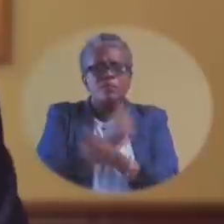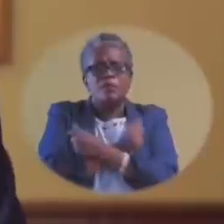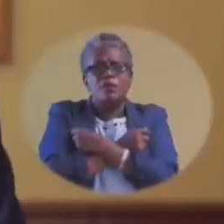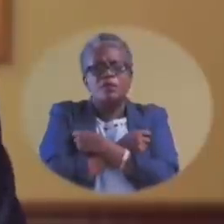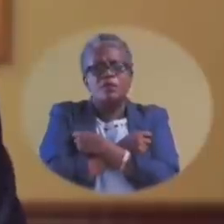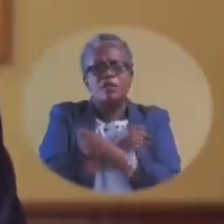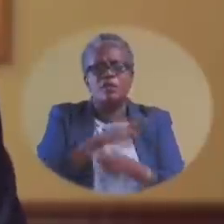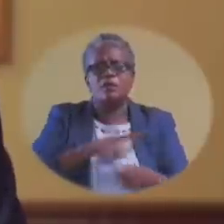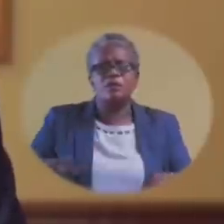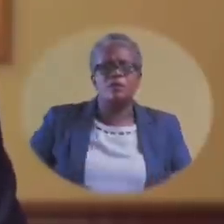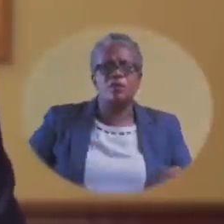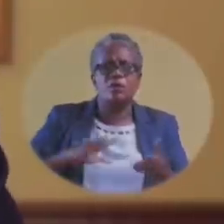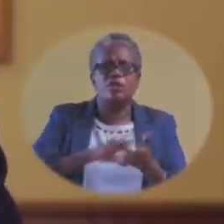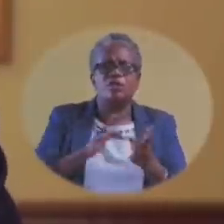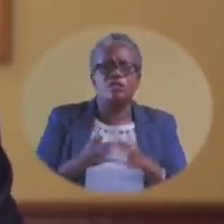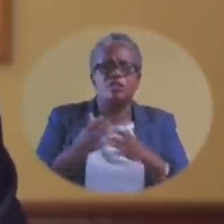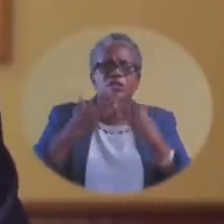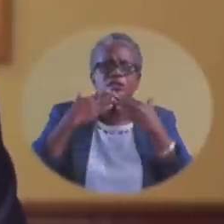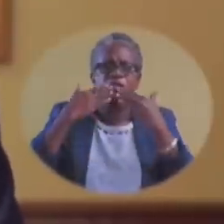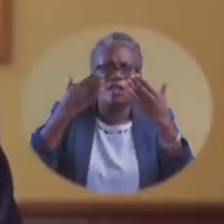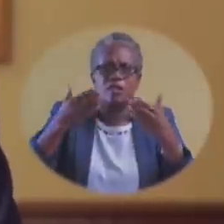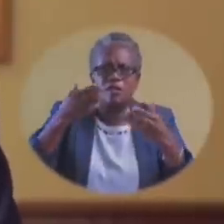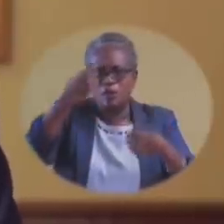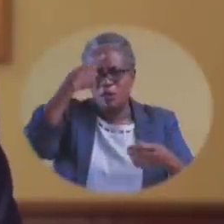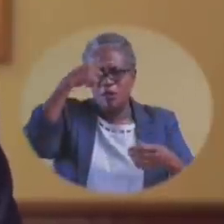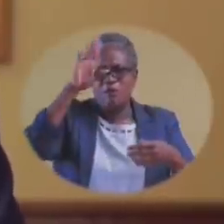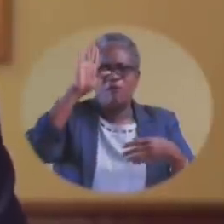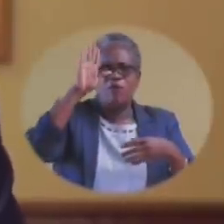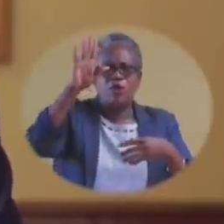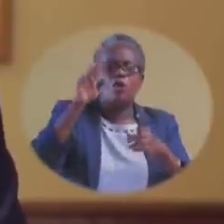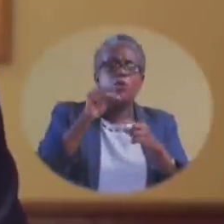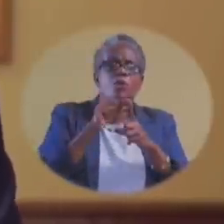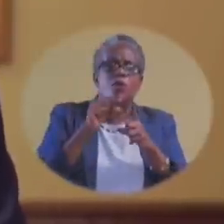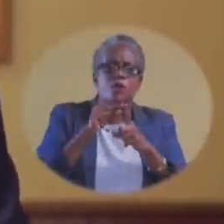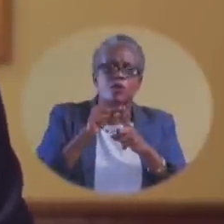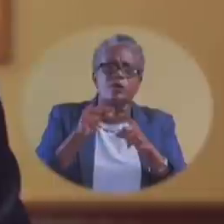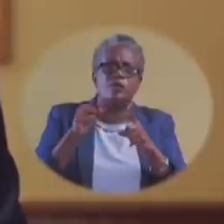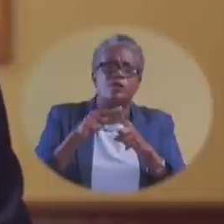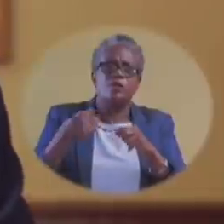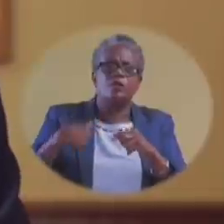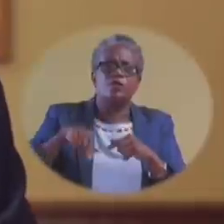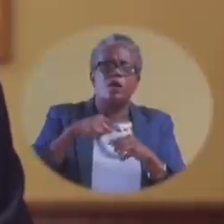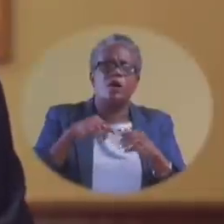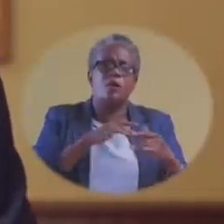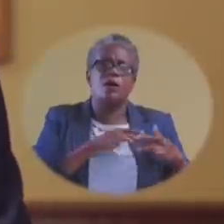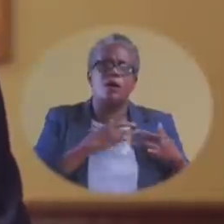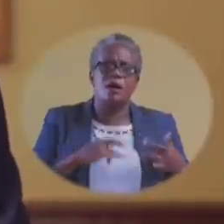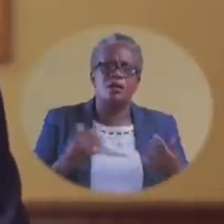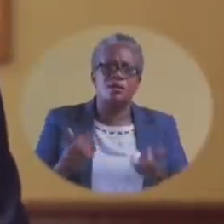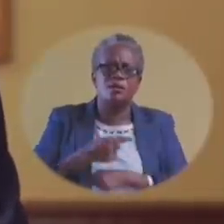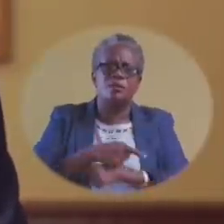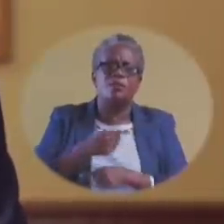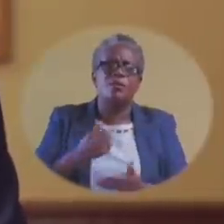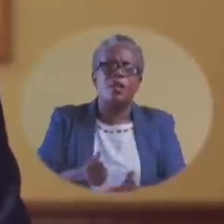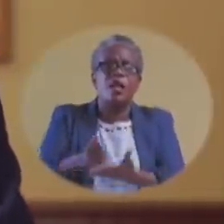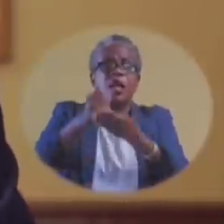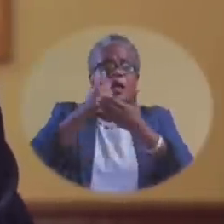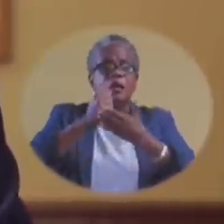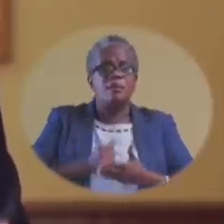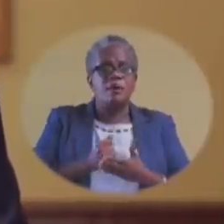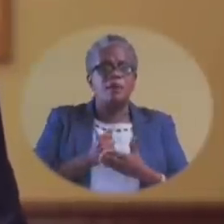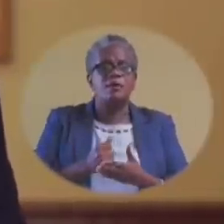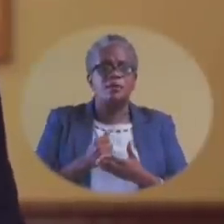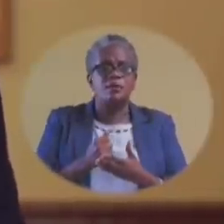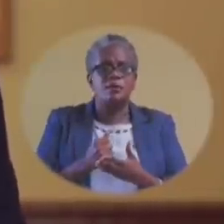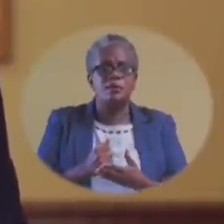you, please forgive their sins and write their names in the Lamb's Book of Life. We ask